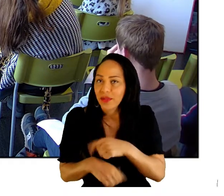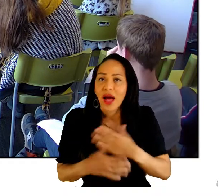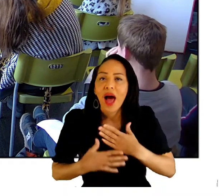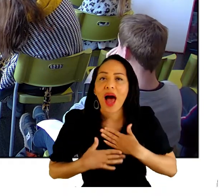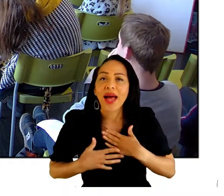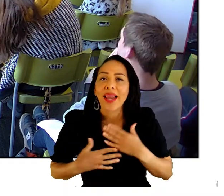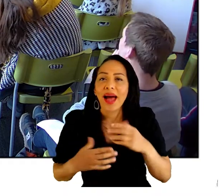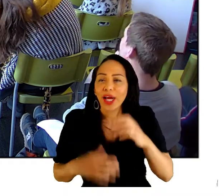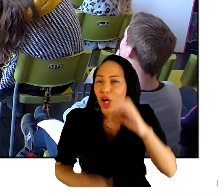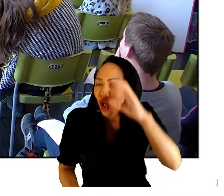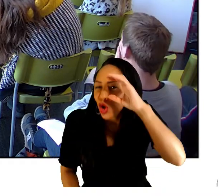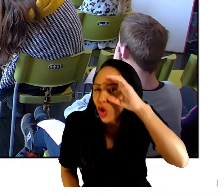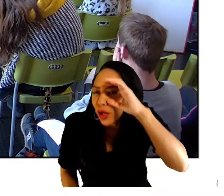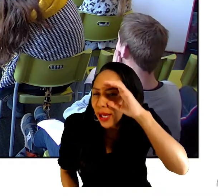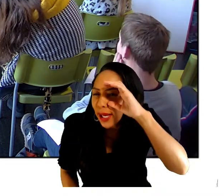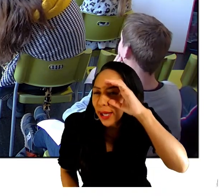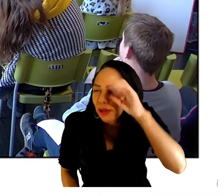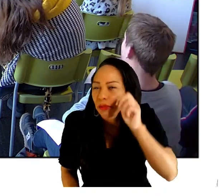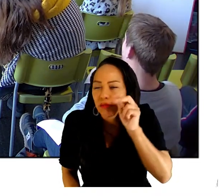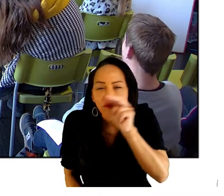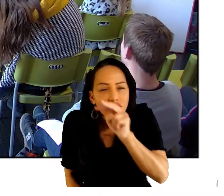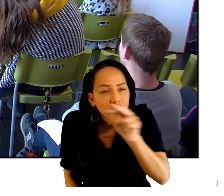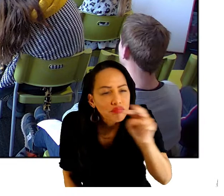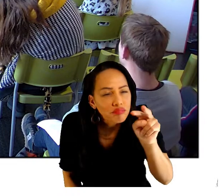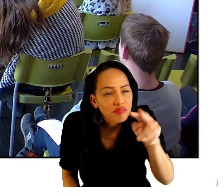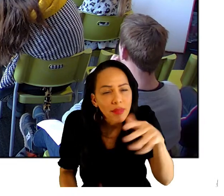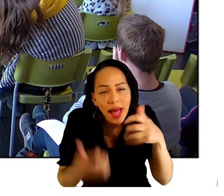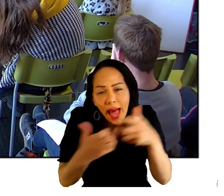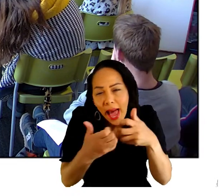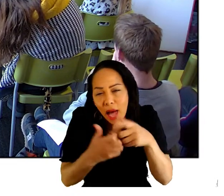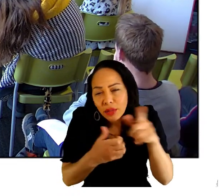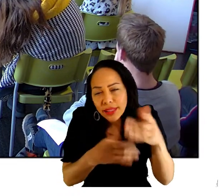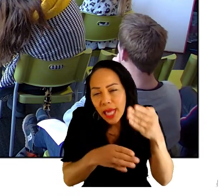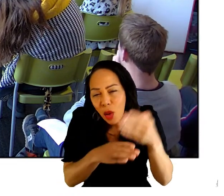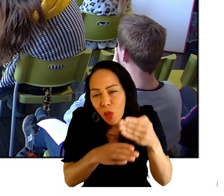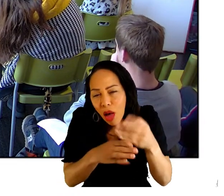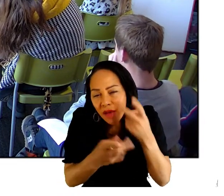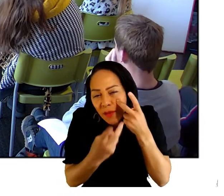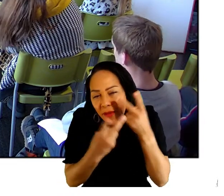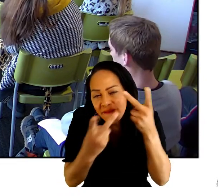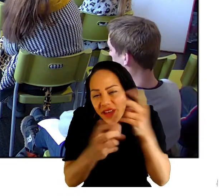of figuring out how they work from a visual viewpoint.